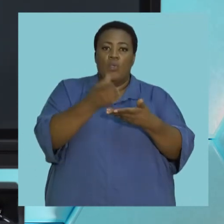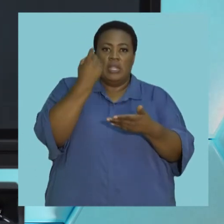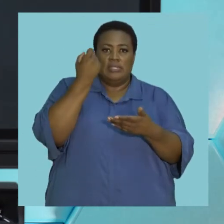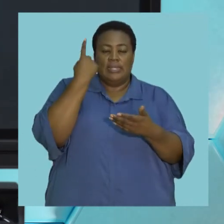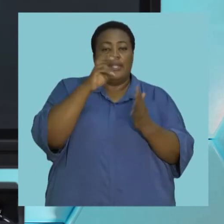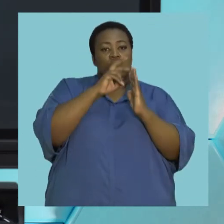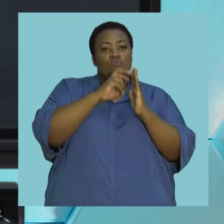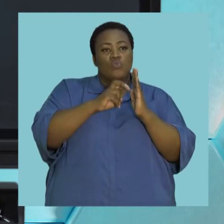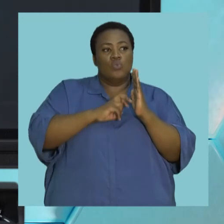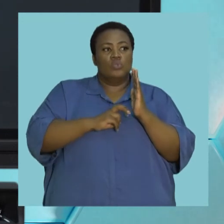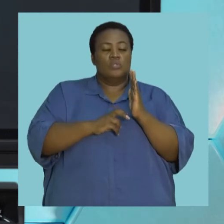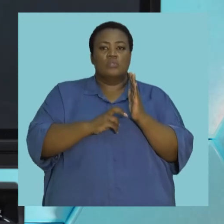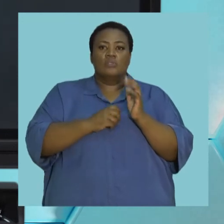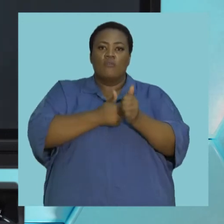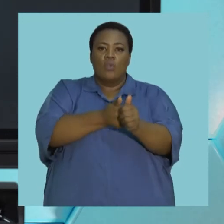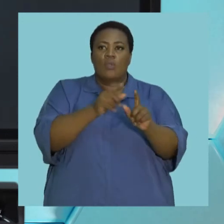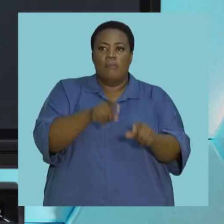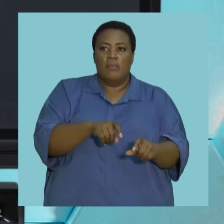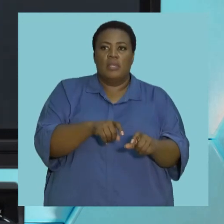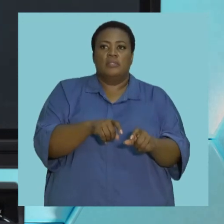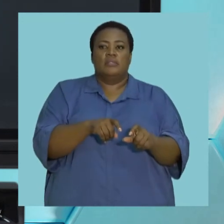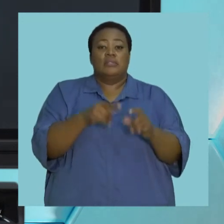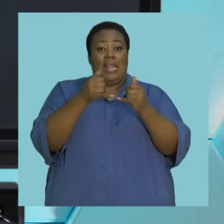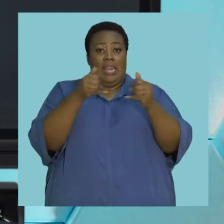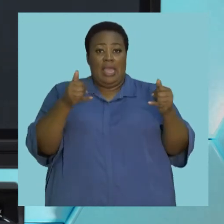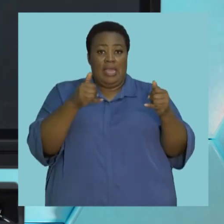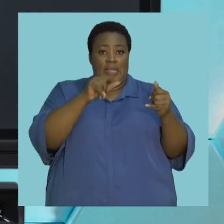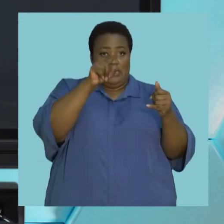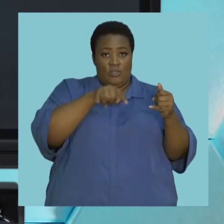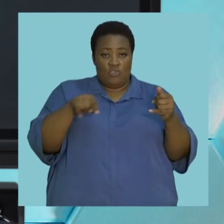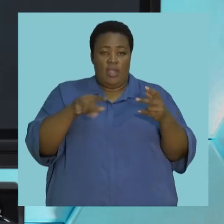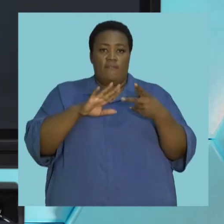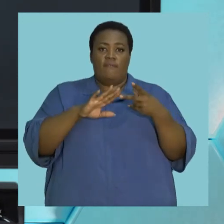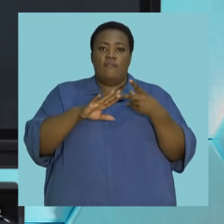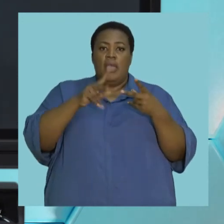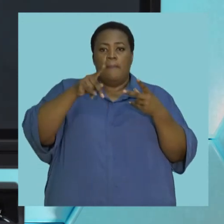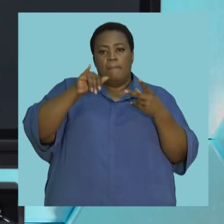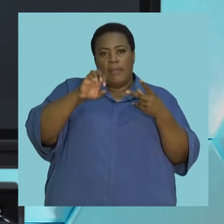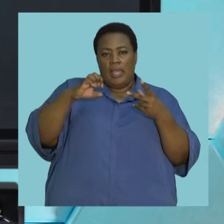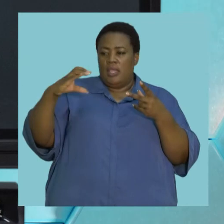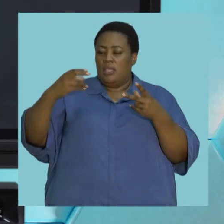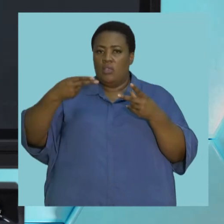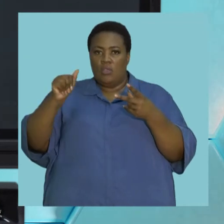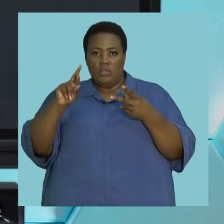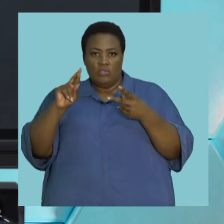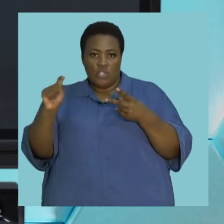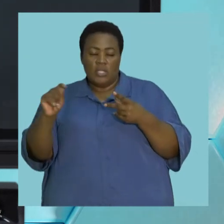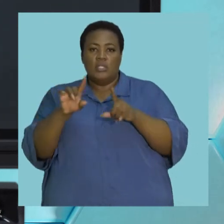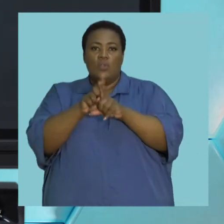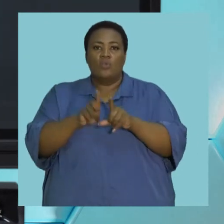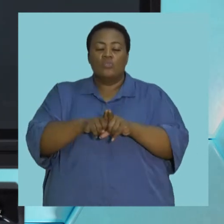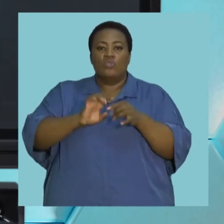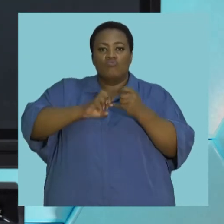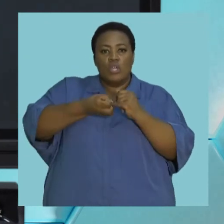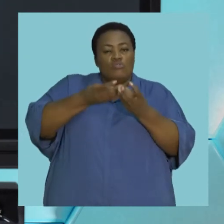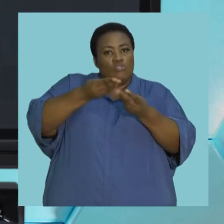in understanding the rules of plotting a graph. We've looked at trying to plot a line graph and a pie chart. And we've